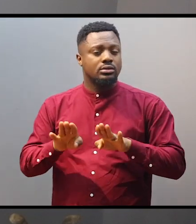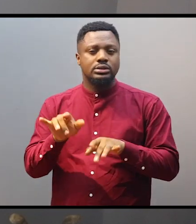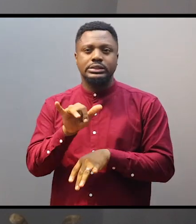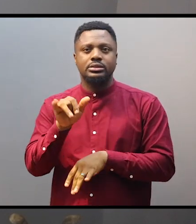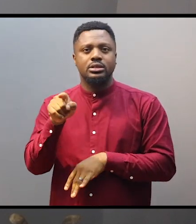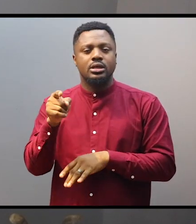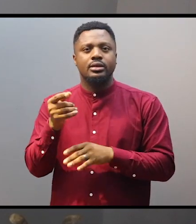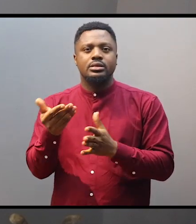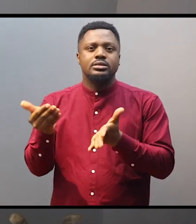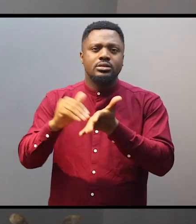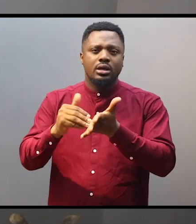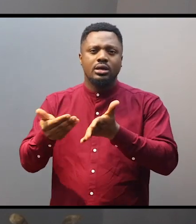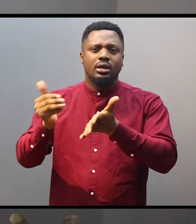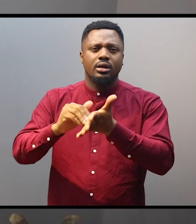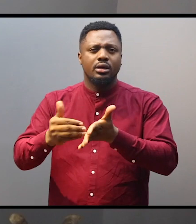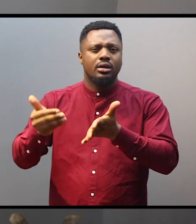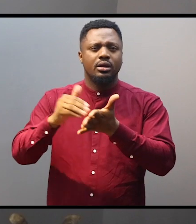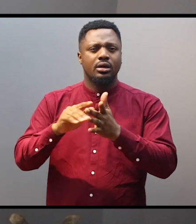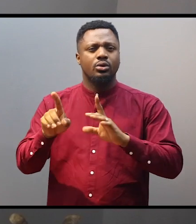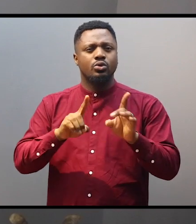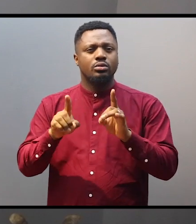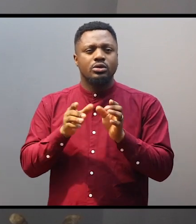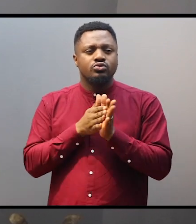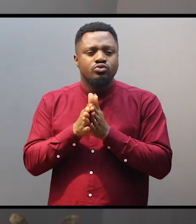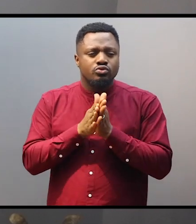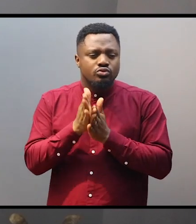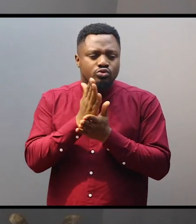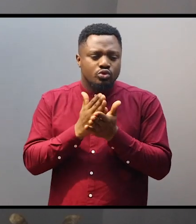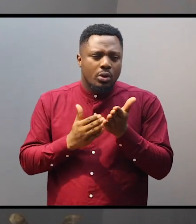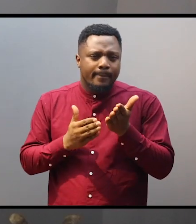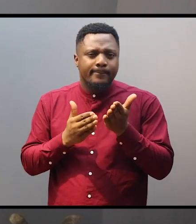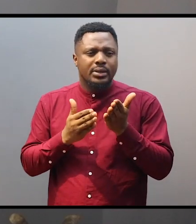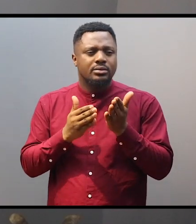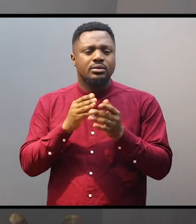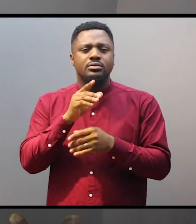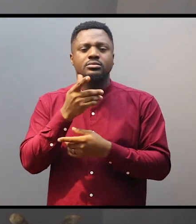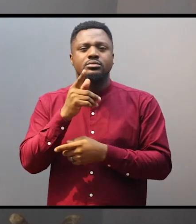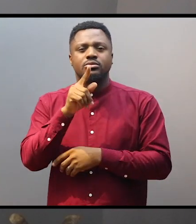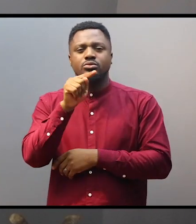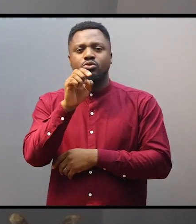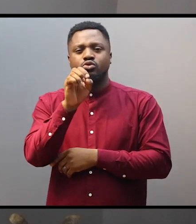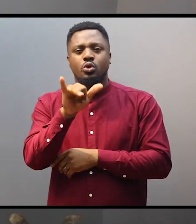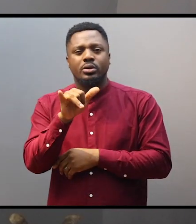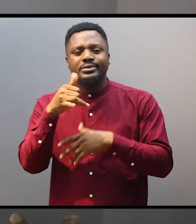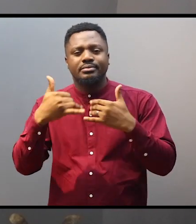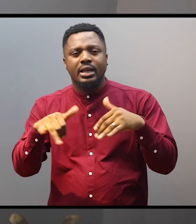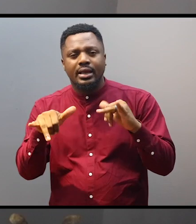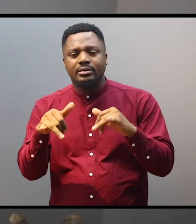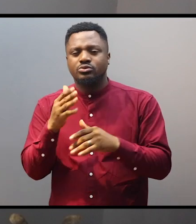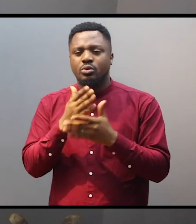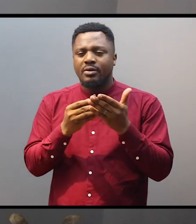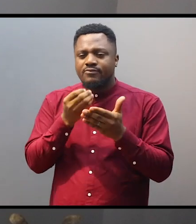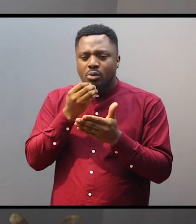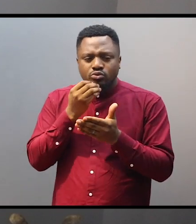behaviors, such as repetitive things, like they'll be interested in some particular toys or foods or